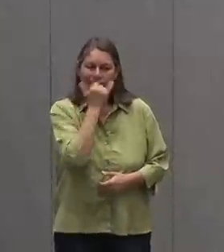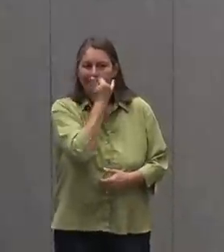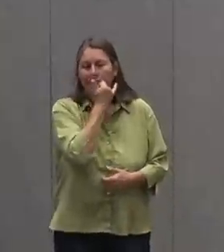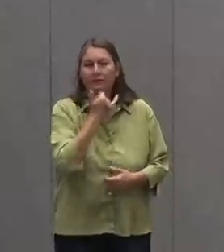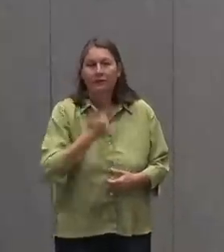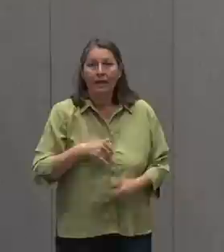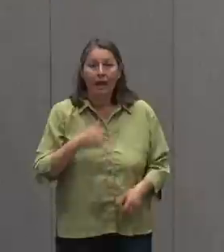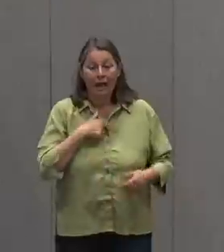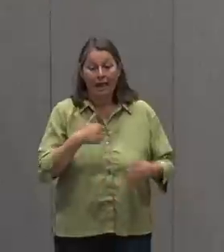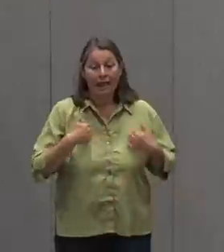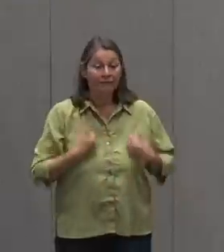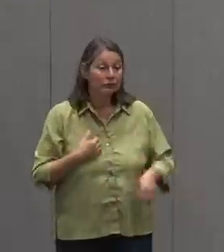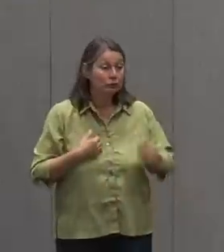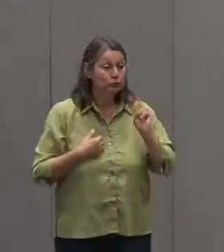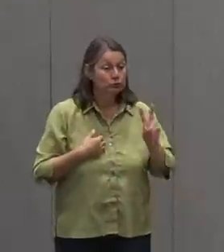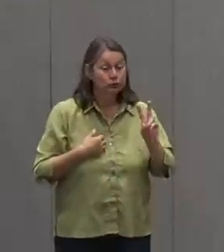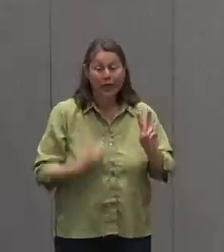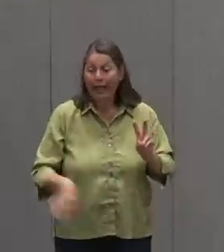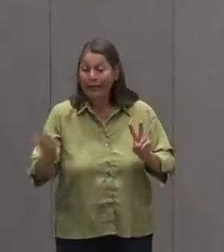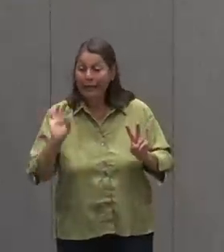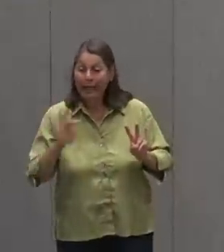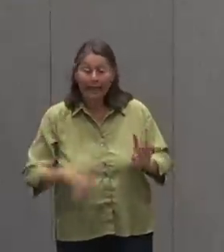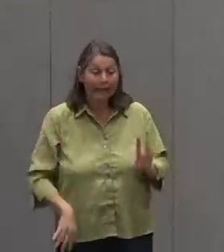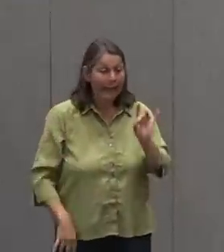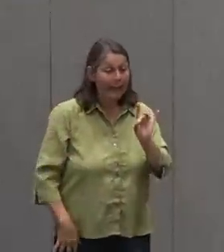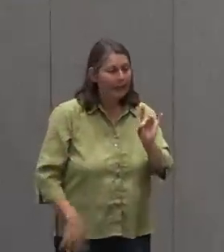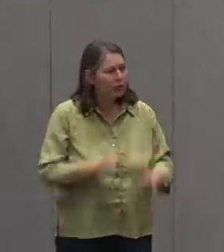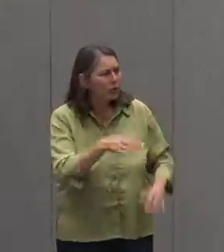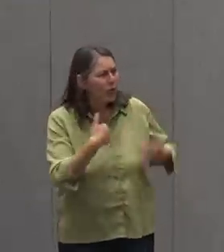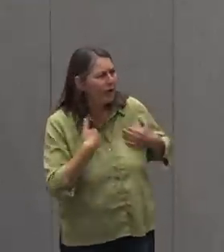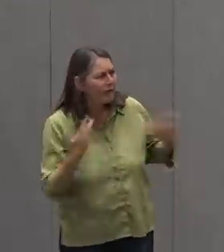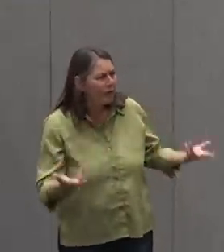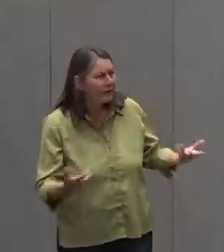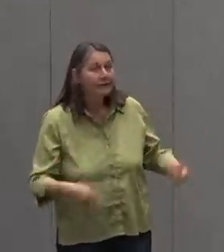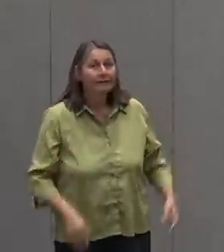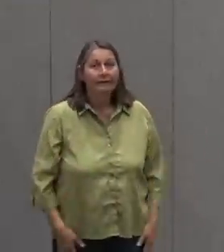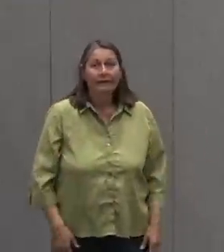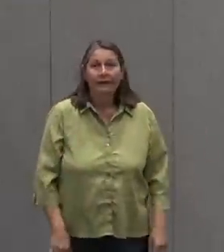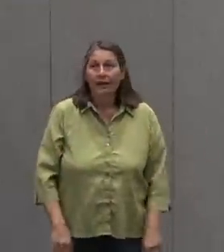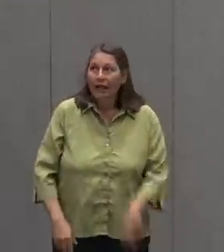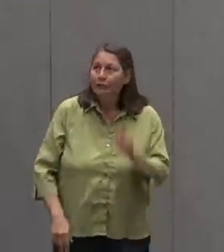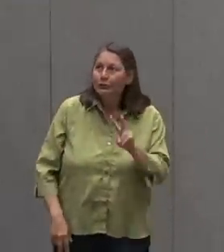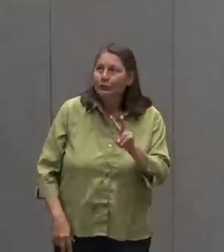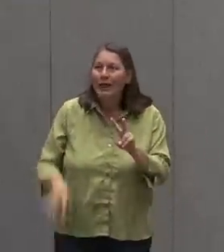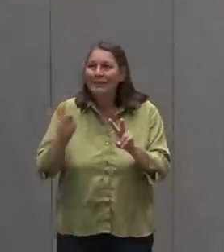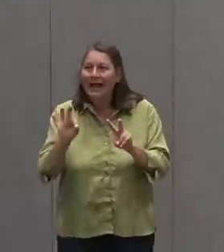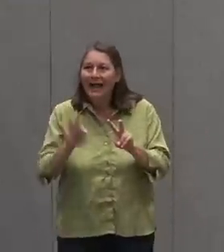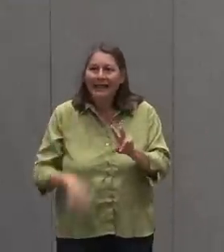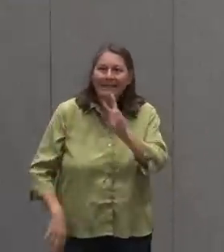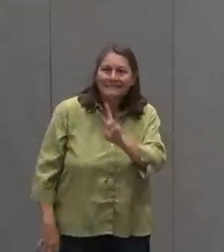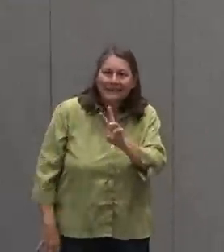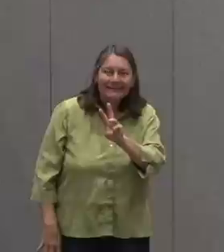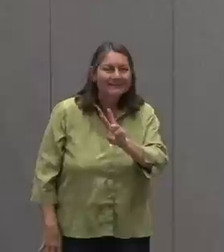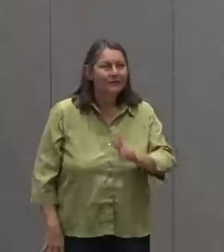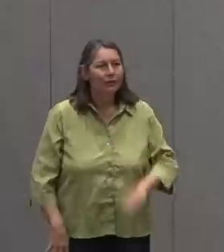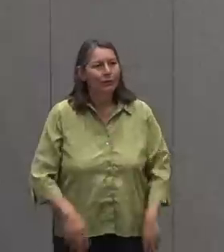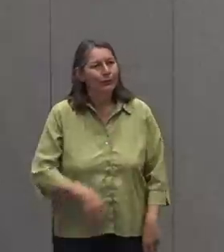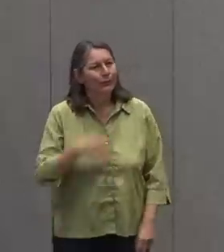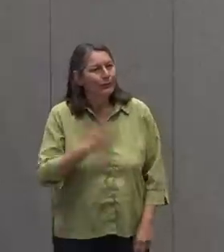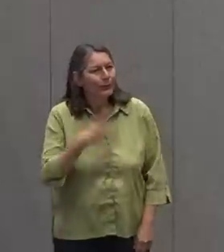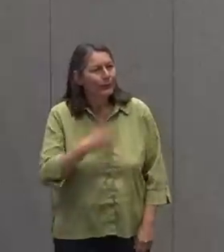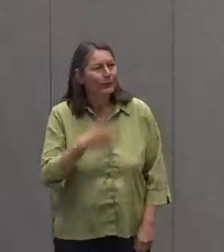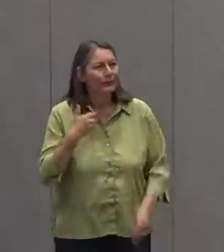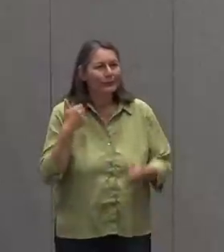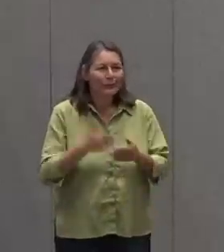have a 2, a 9, and an 8. What did you have? We're very close. I have a 2, a 9, and a 6. All right. Let's